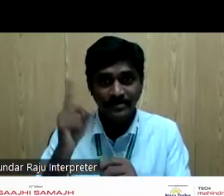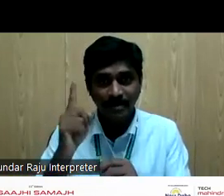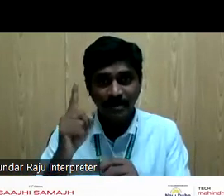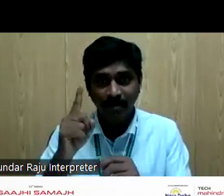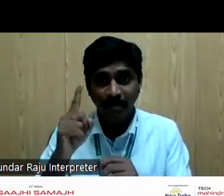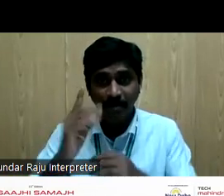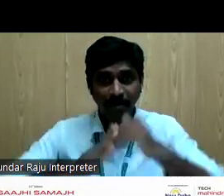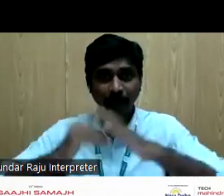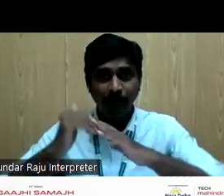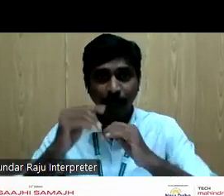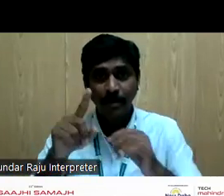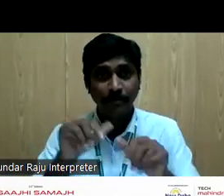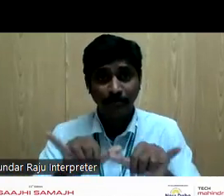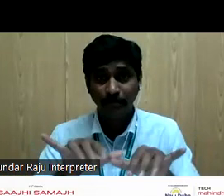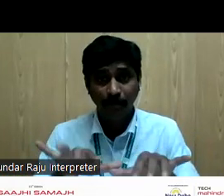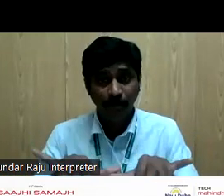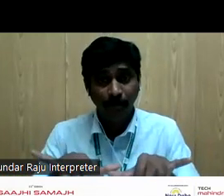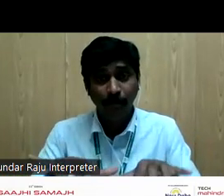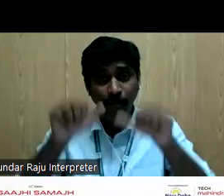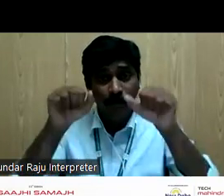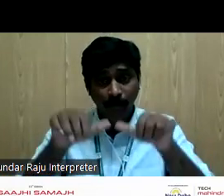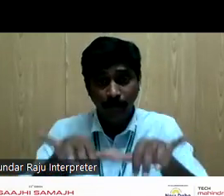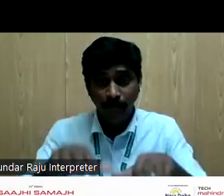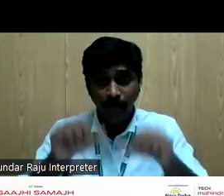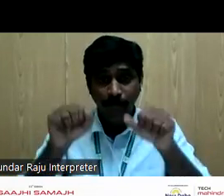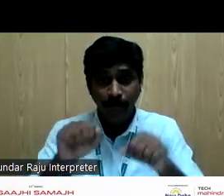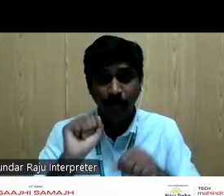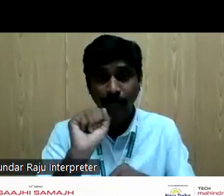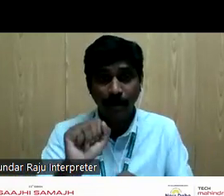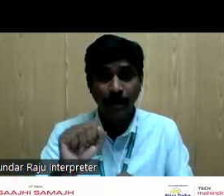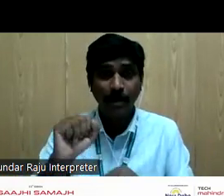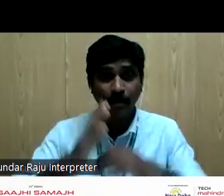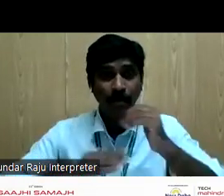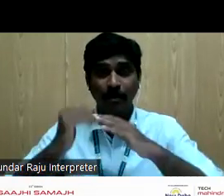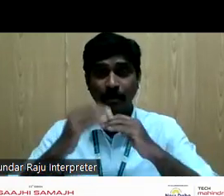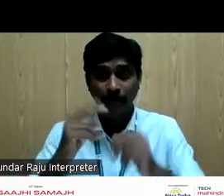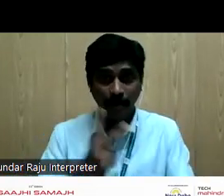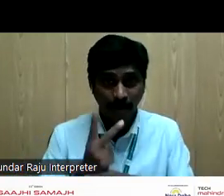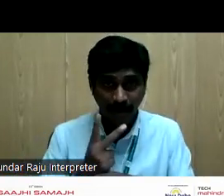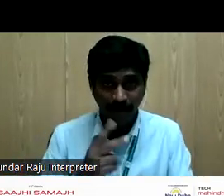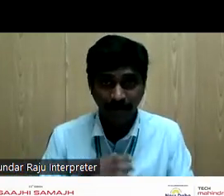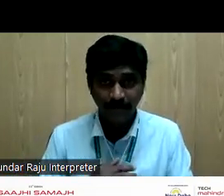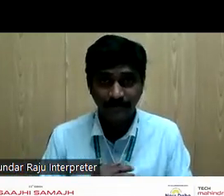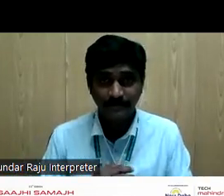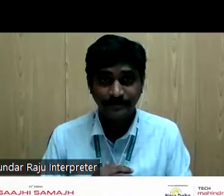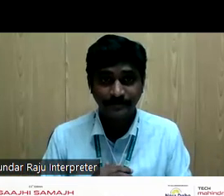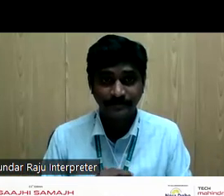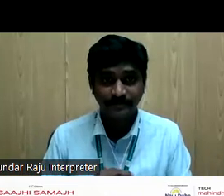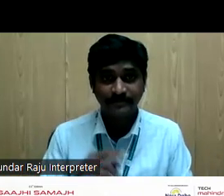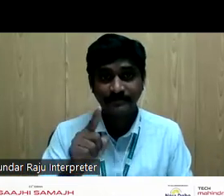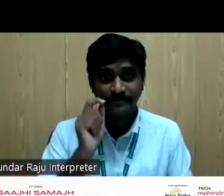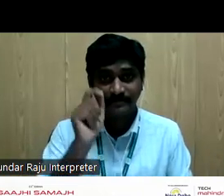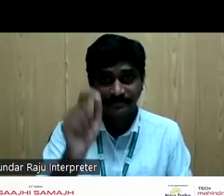founder and executive director of Carers Worldwide. As a development practitioner, as a grant maker, as a